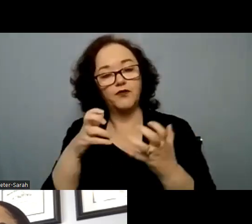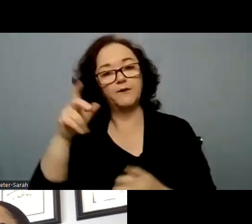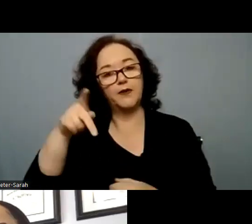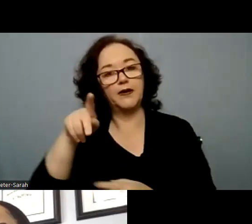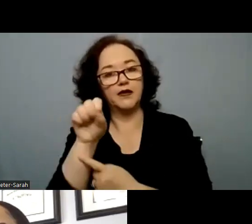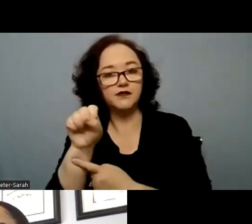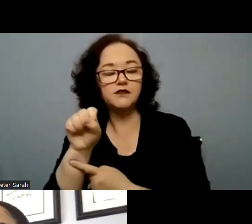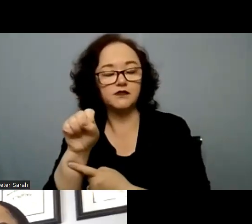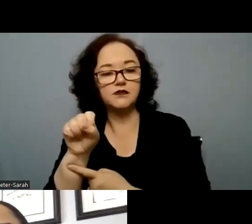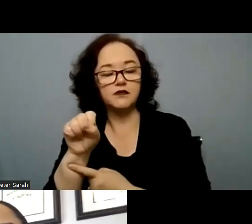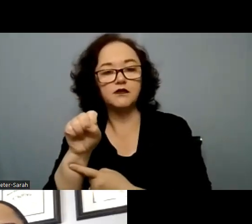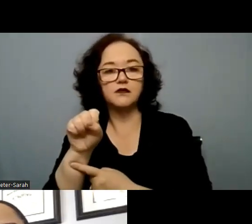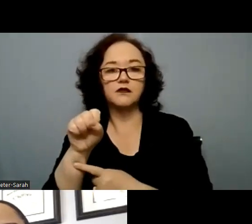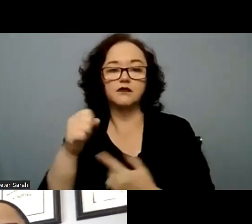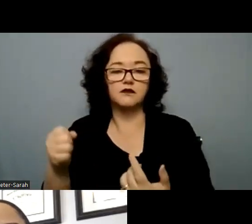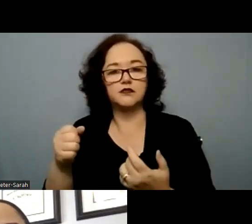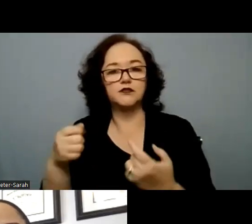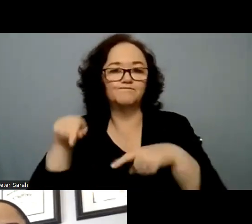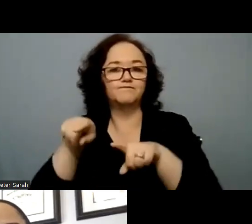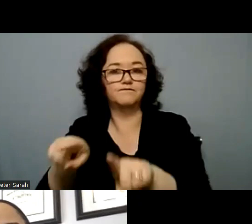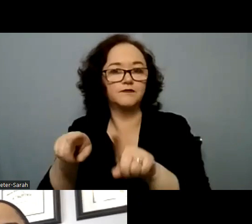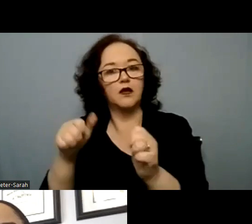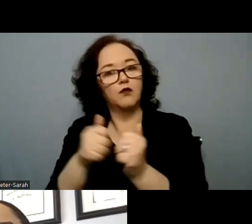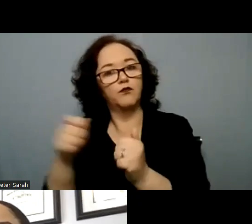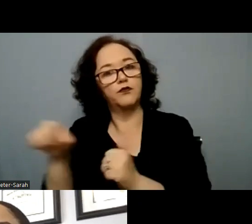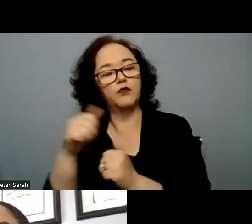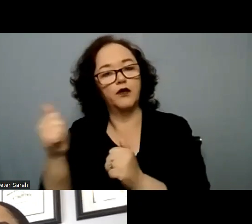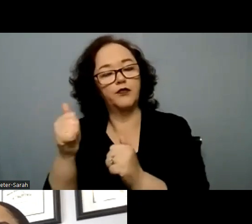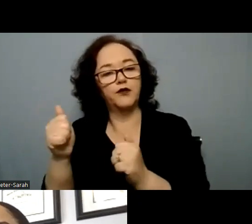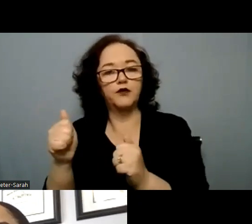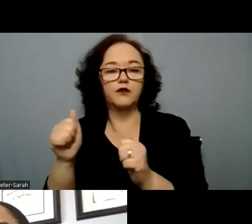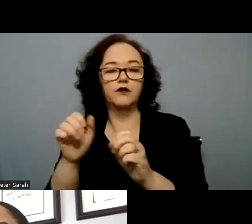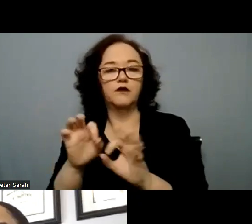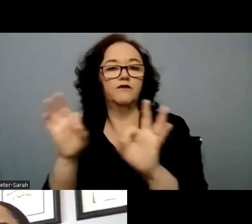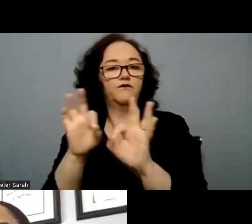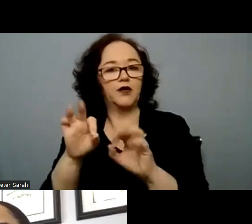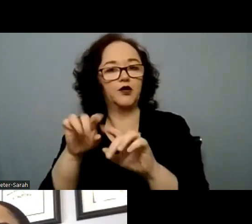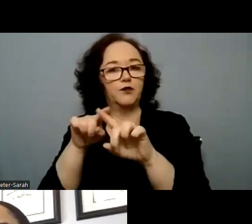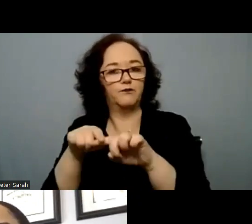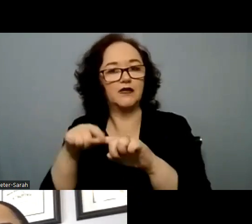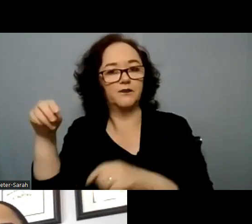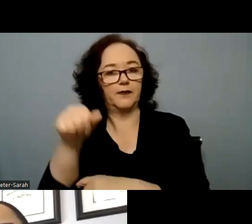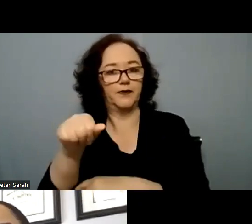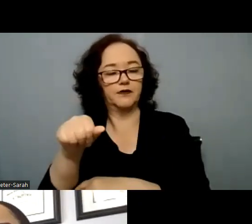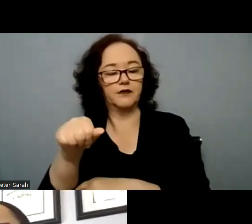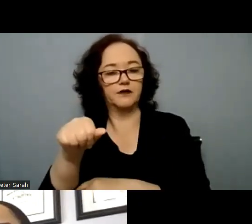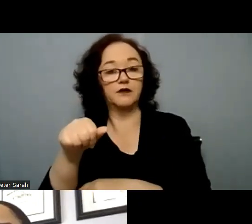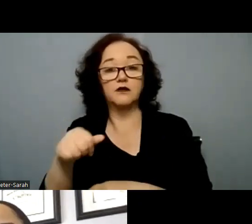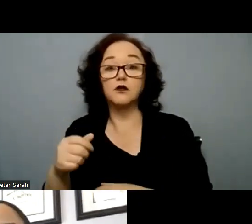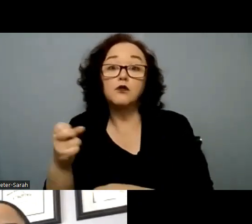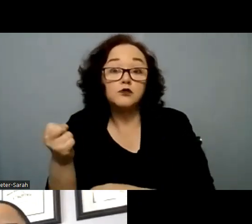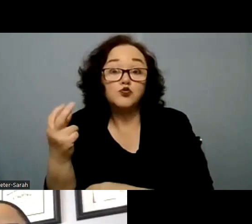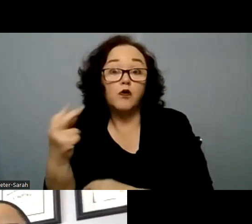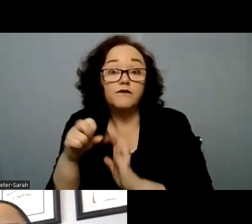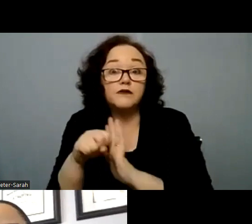sort of interface or align with existing other value-based payment initiatives. So with 12 states in the